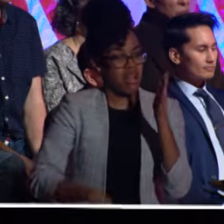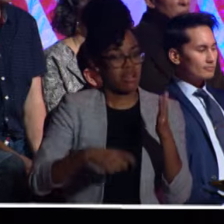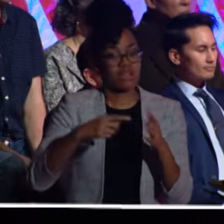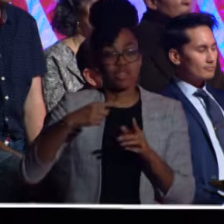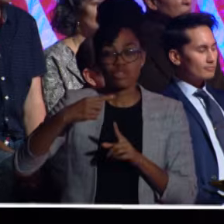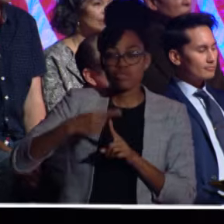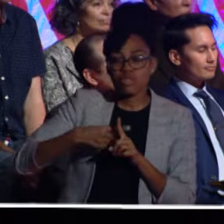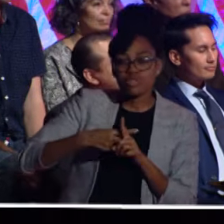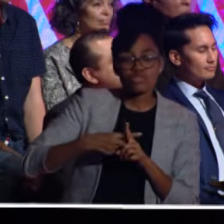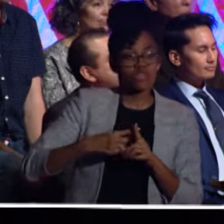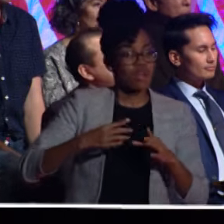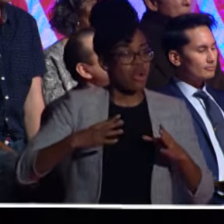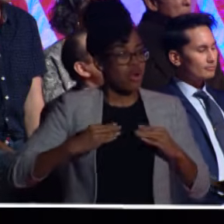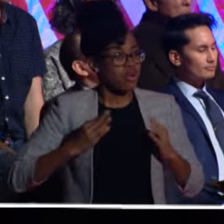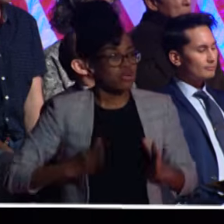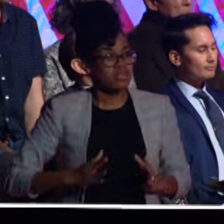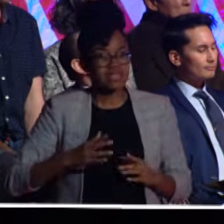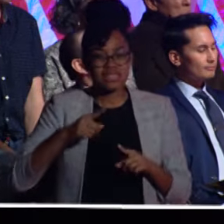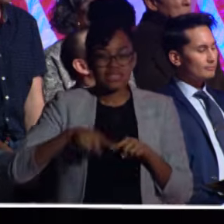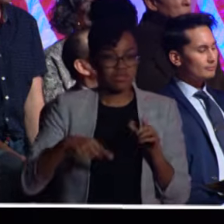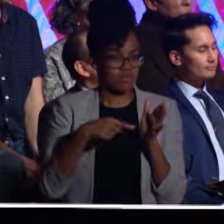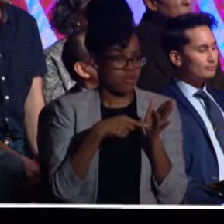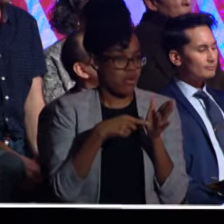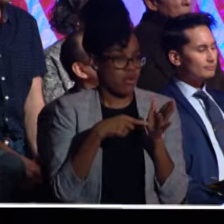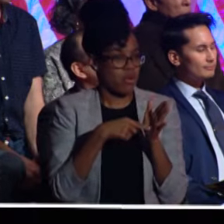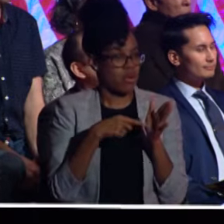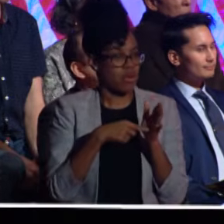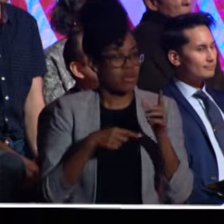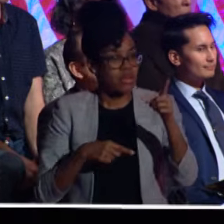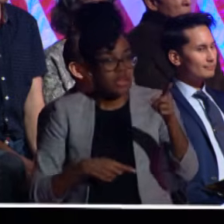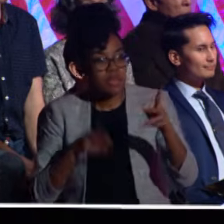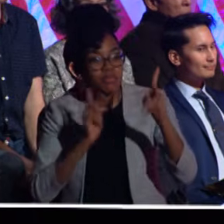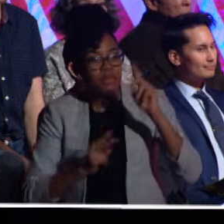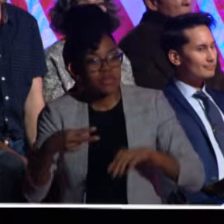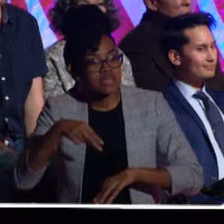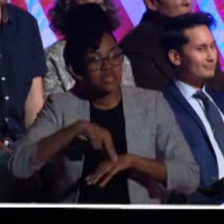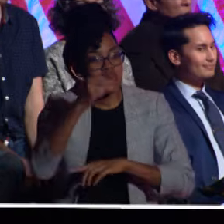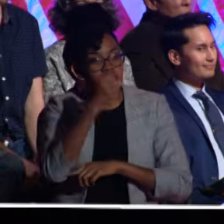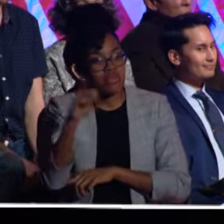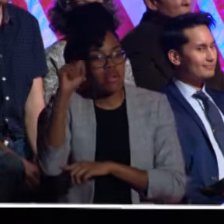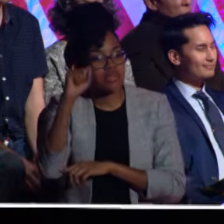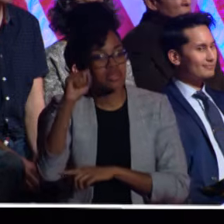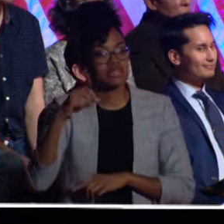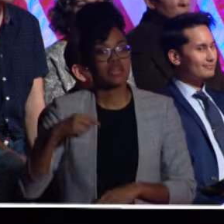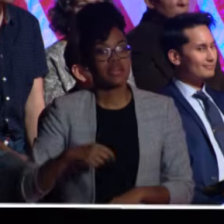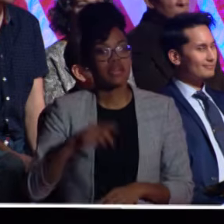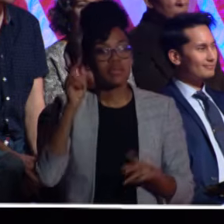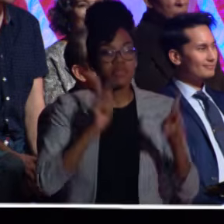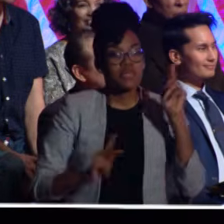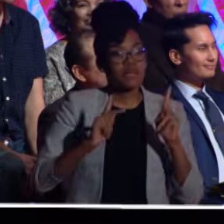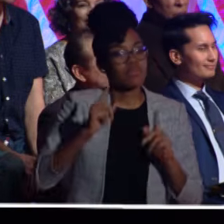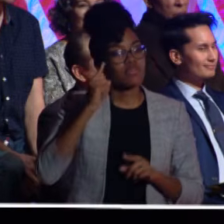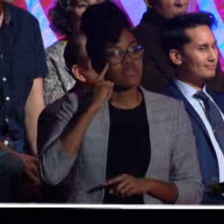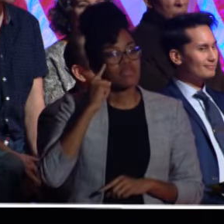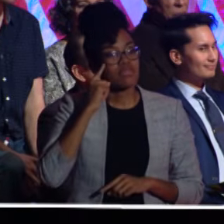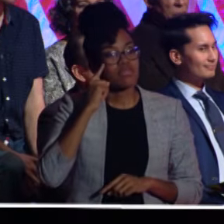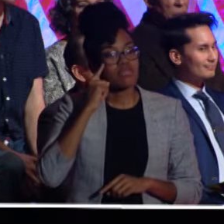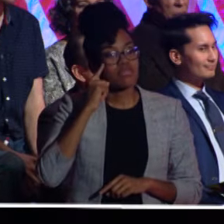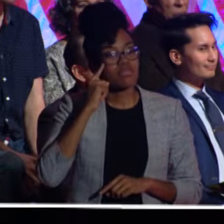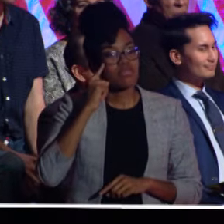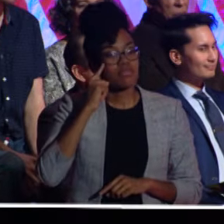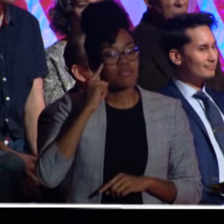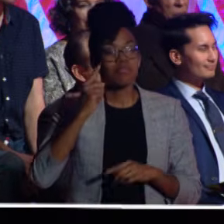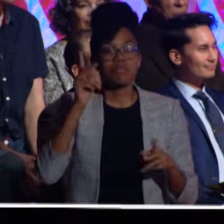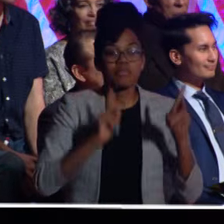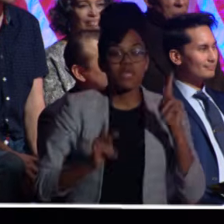alike, particularly those on fixed incomes and those who are struggling to make ends meet.